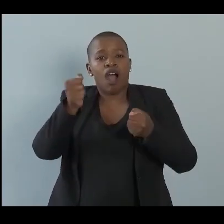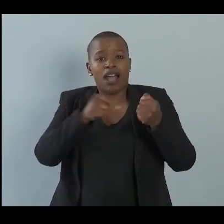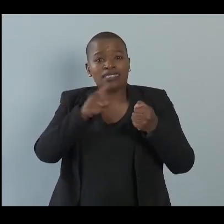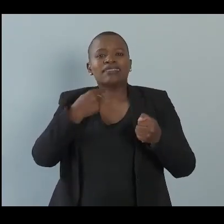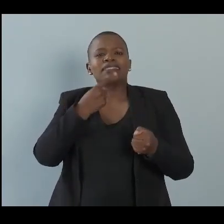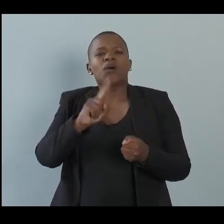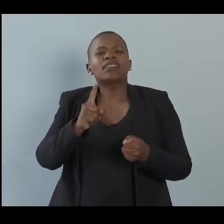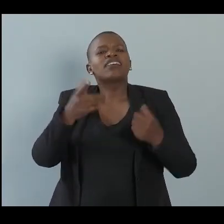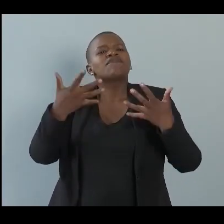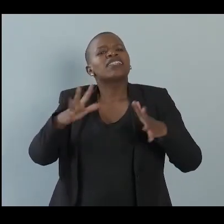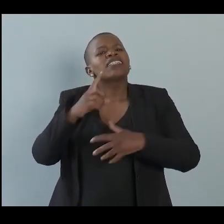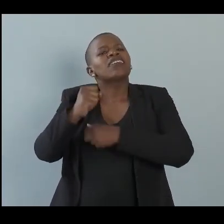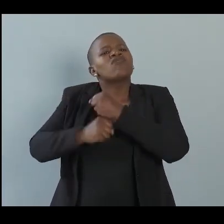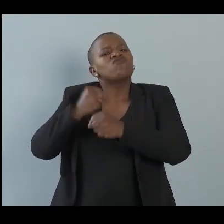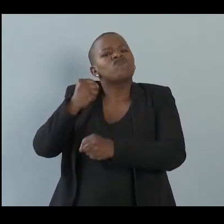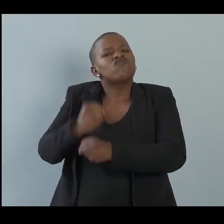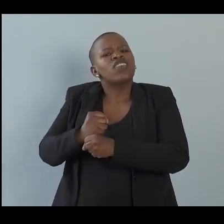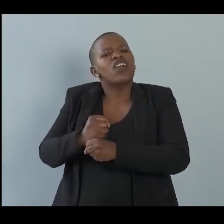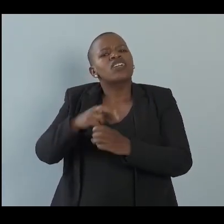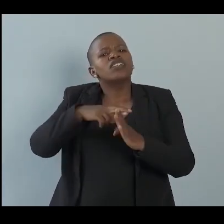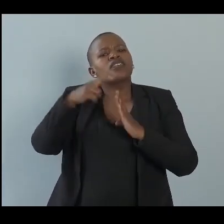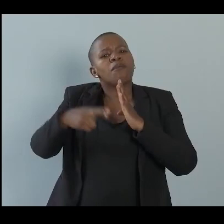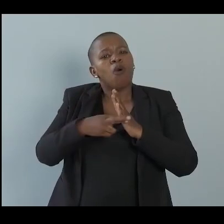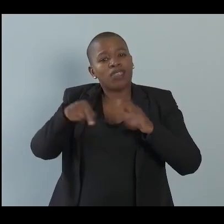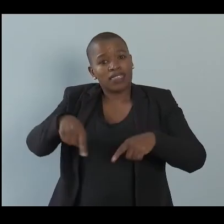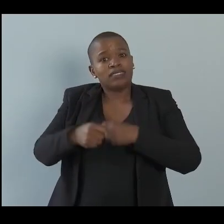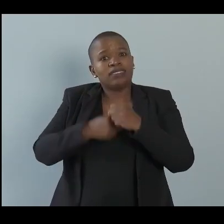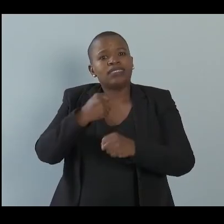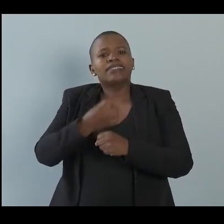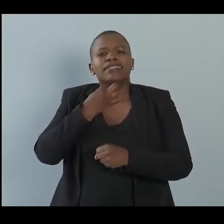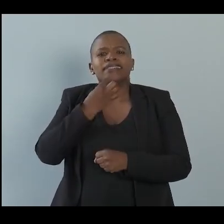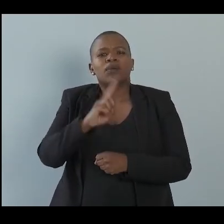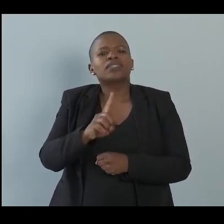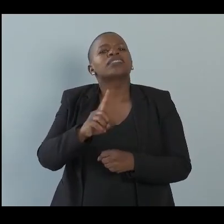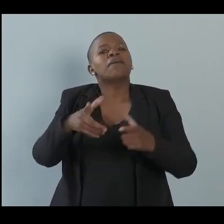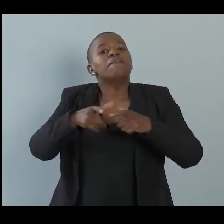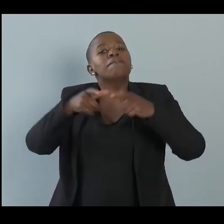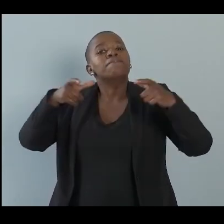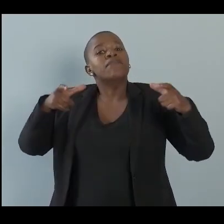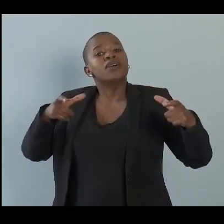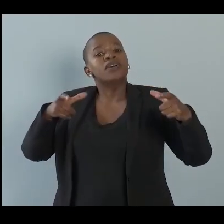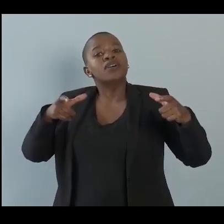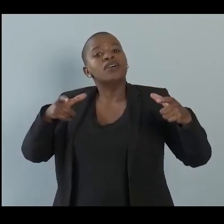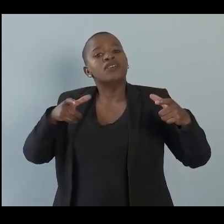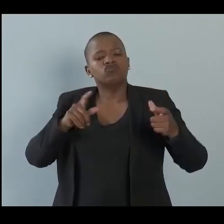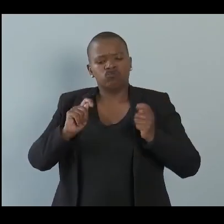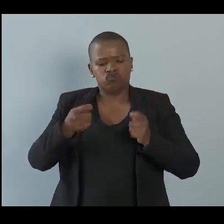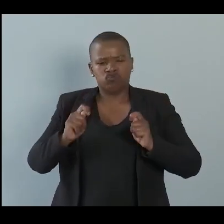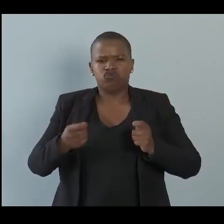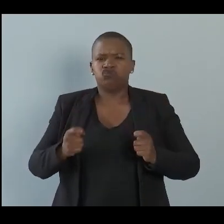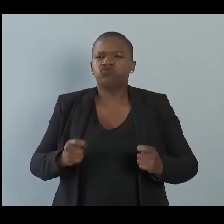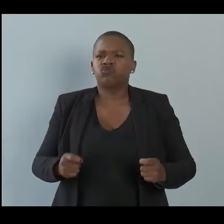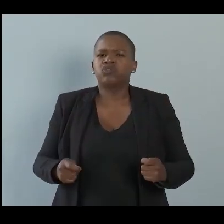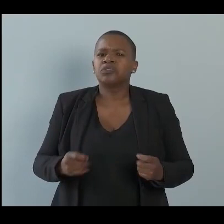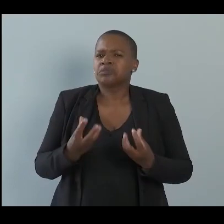annual report earlier this year only to process large adjustments in the current year on items that were in fact evident at